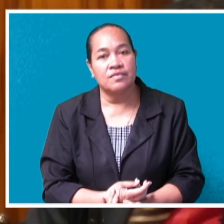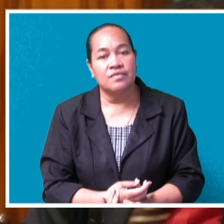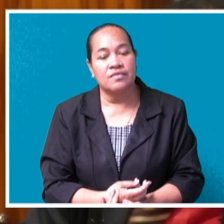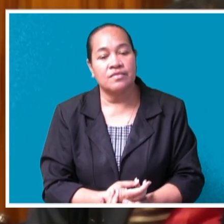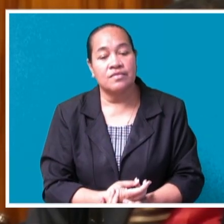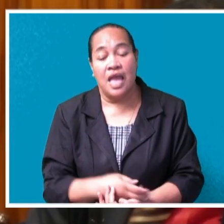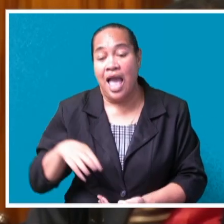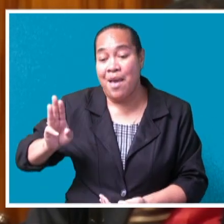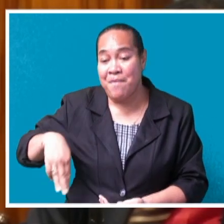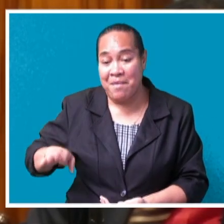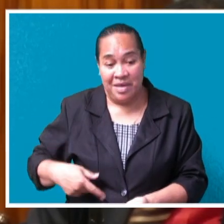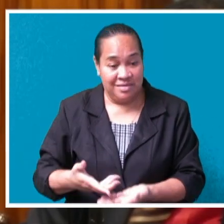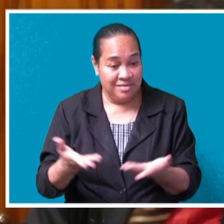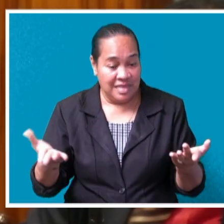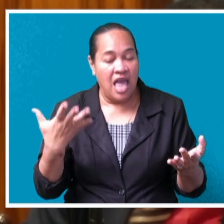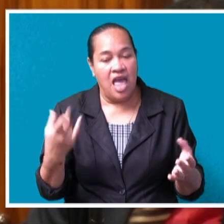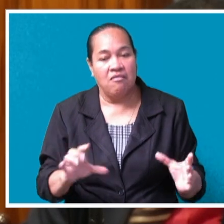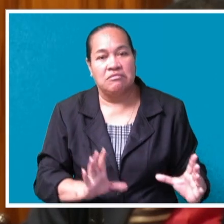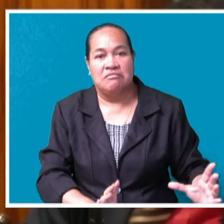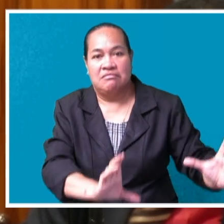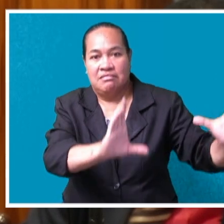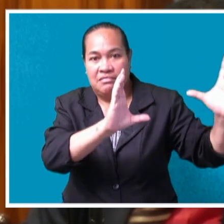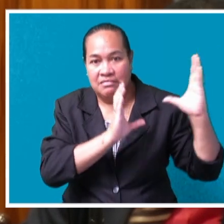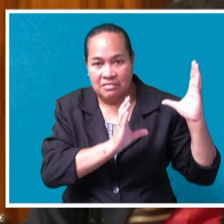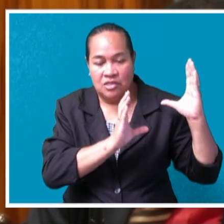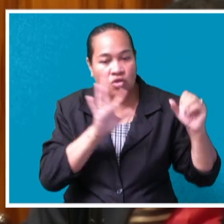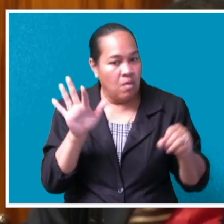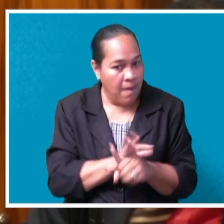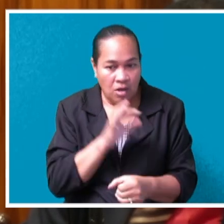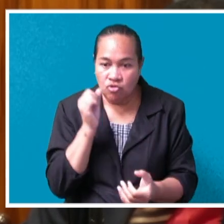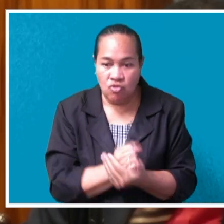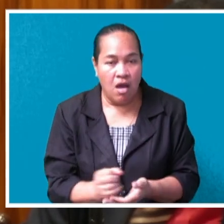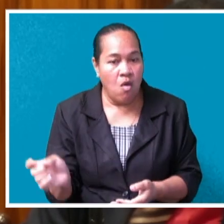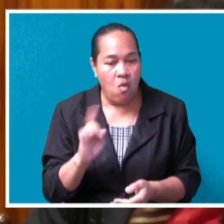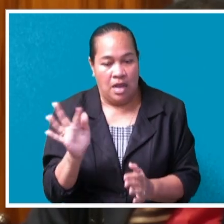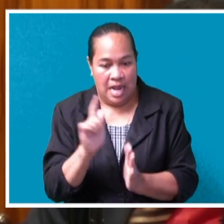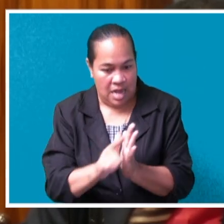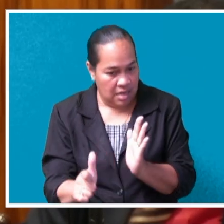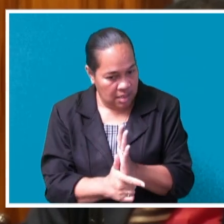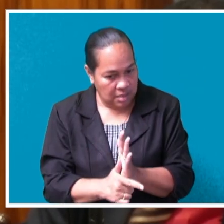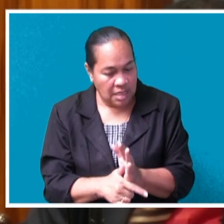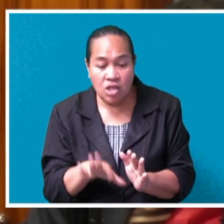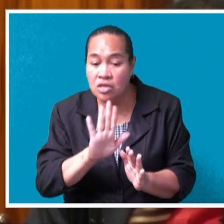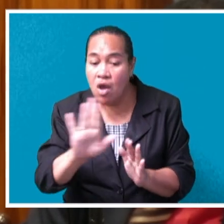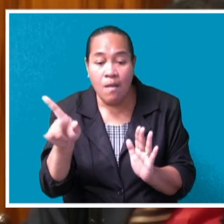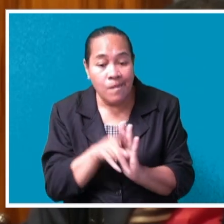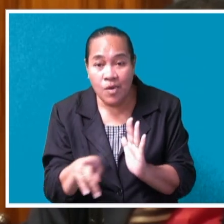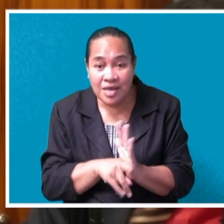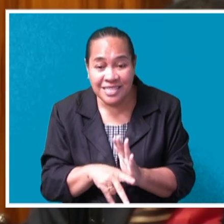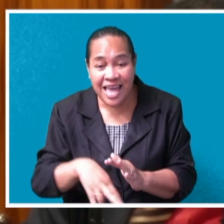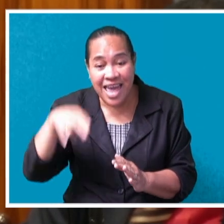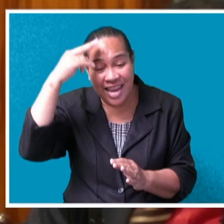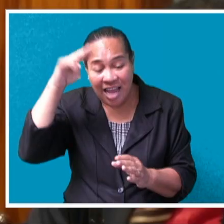Members of this House carry the responsibility of ensuring that legislation, policy, and national